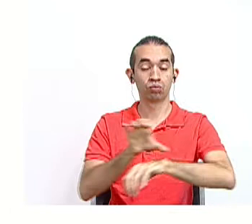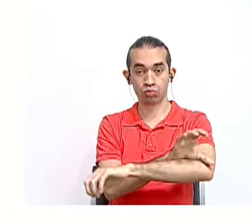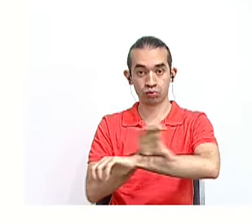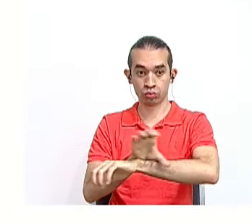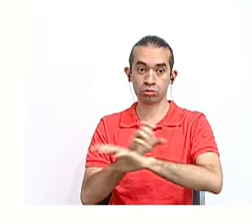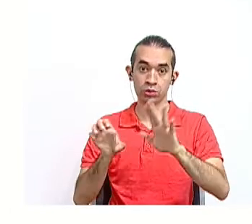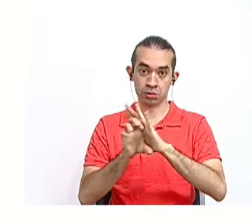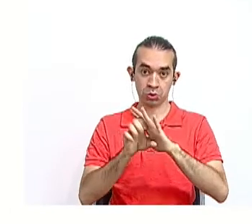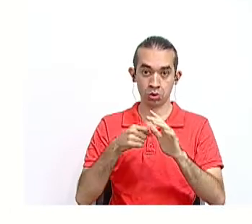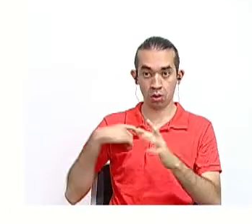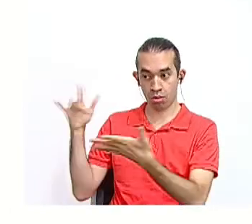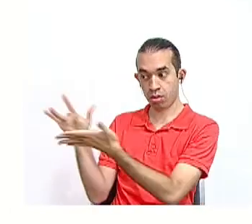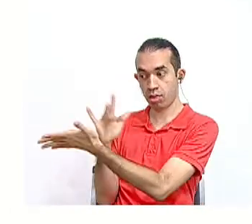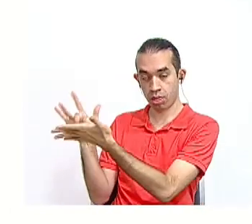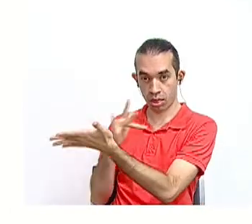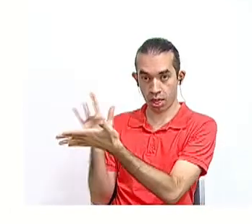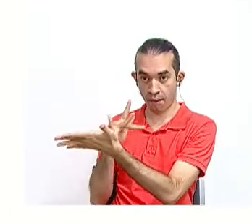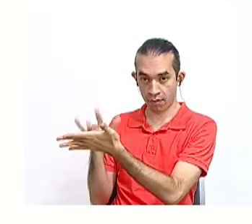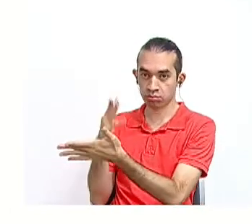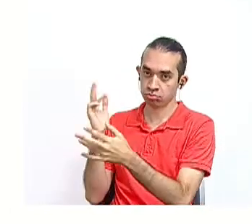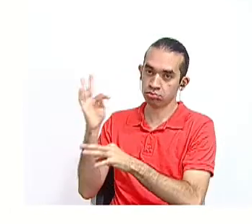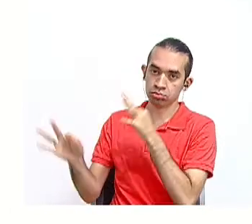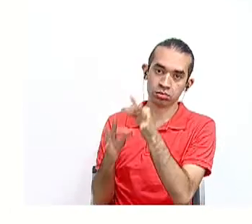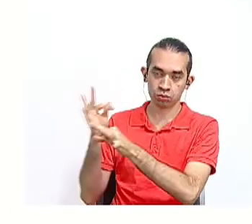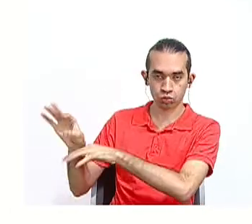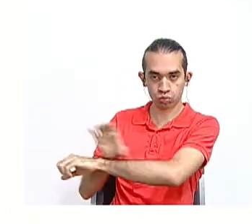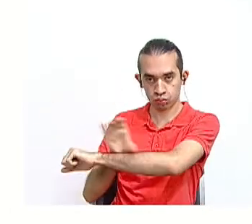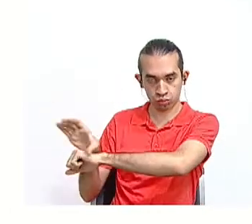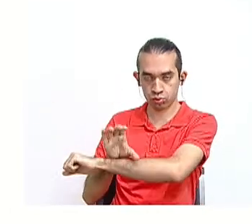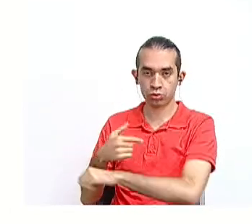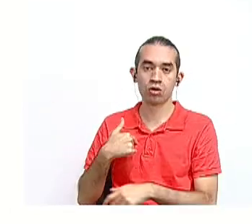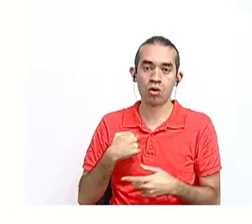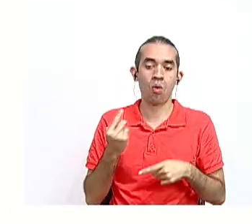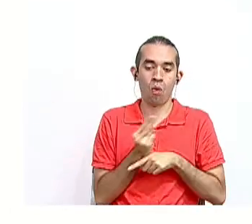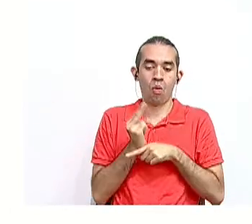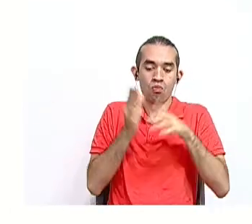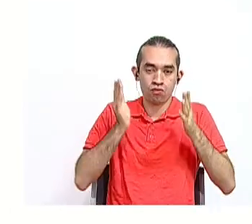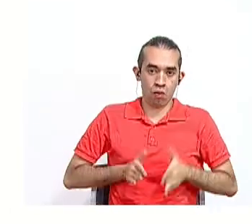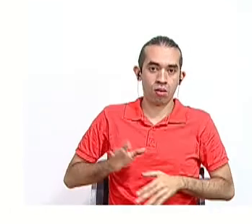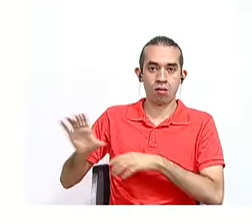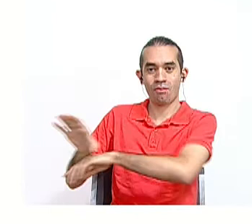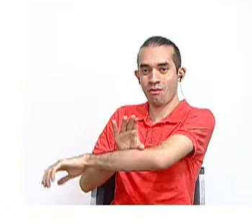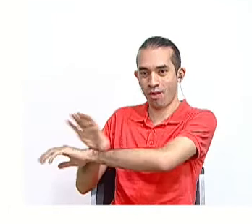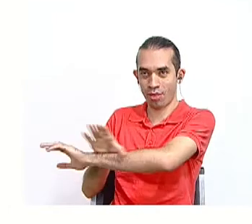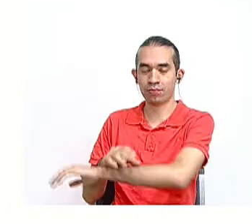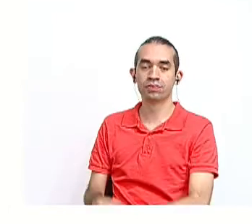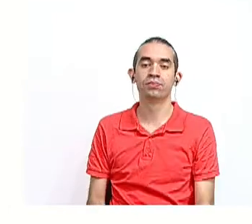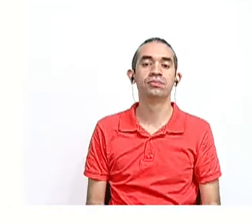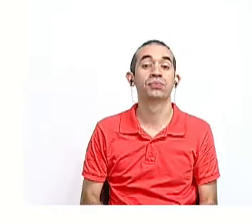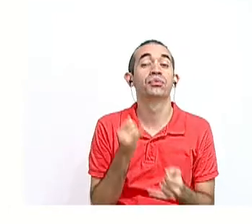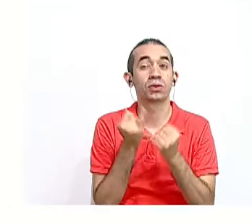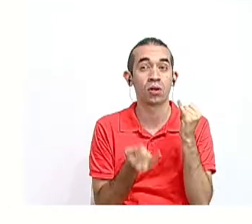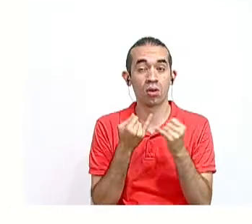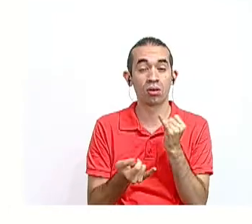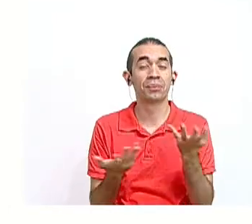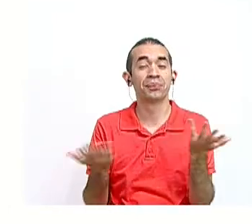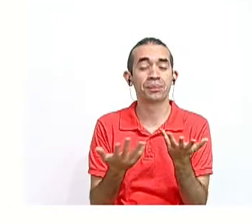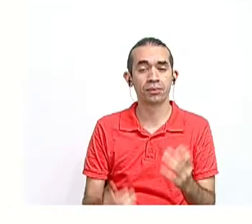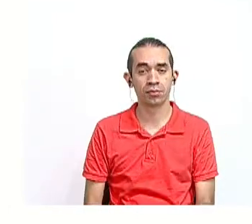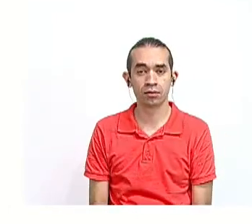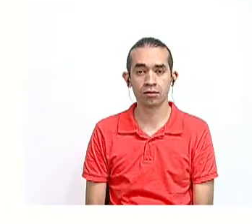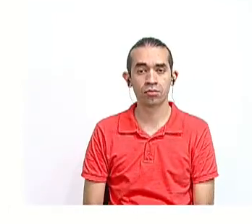today I have a tablet, I have a computer with me, and I am the computer user, okay? And the last word that we have for